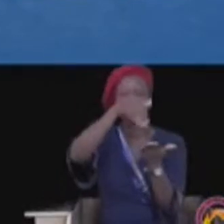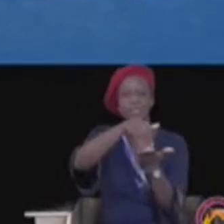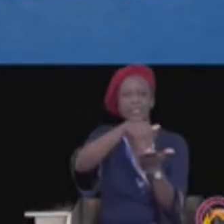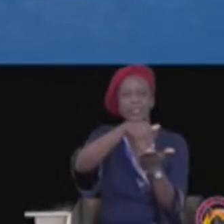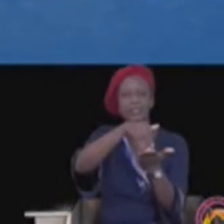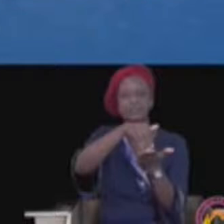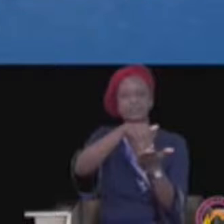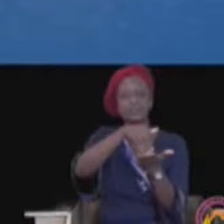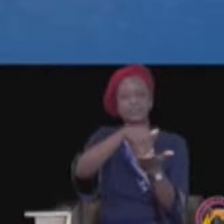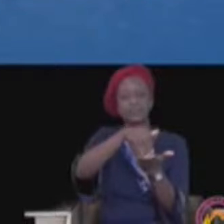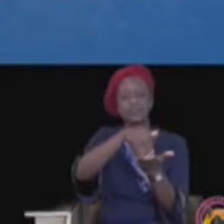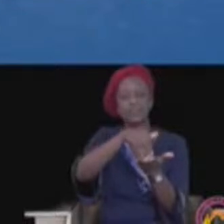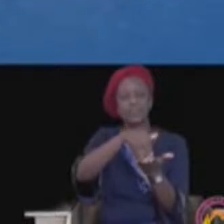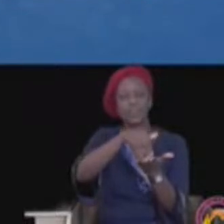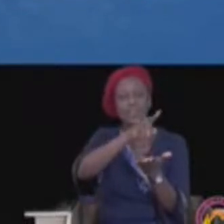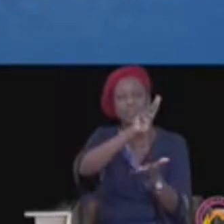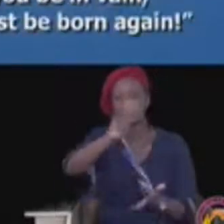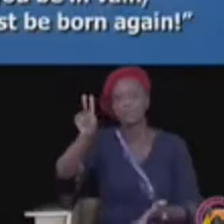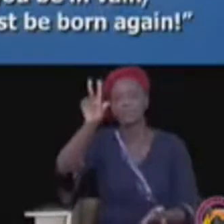Congregation, verse 2.